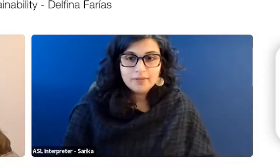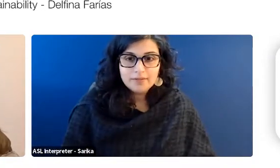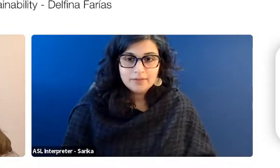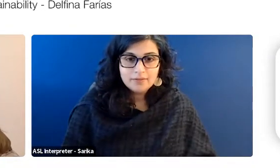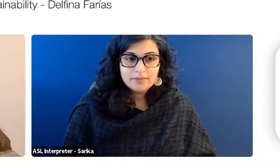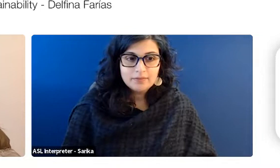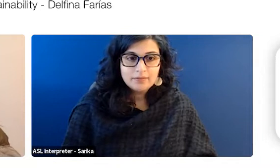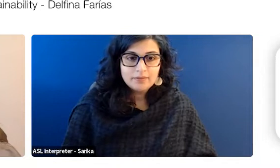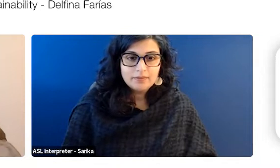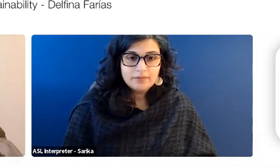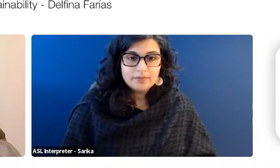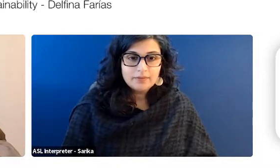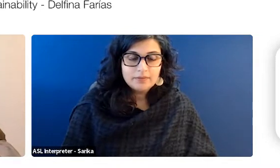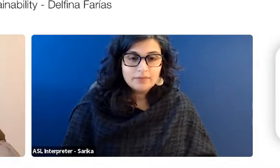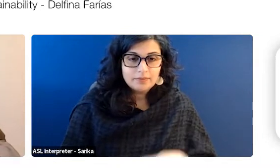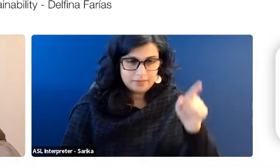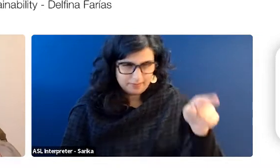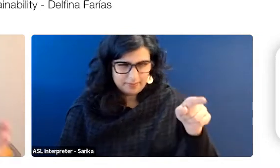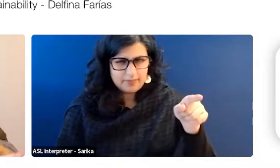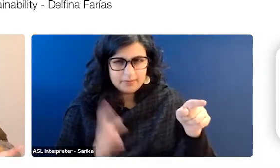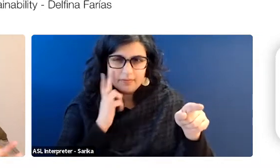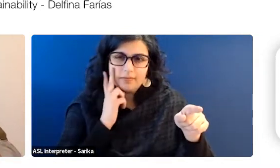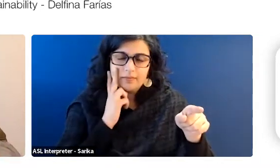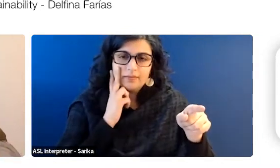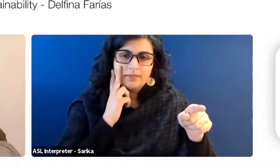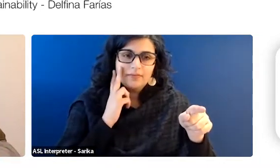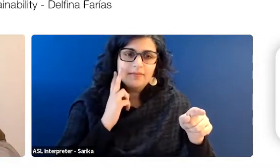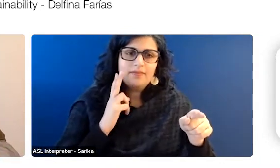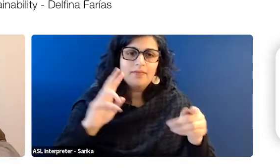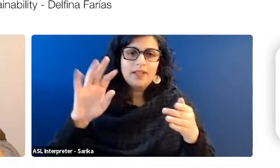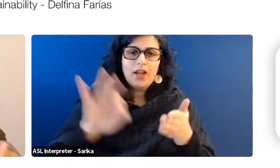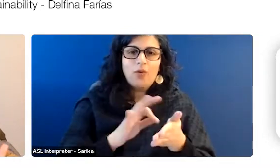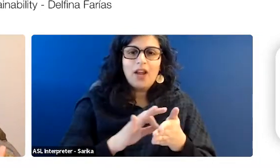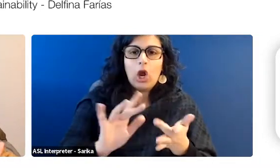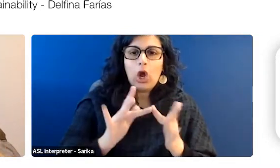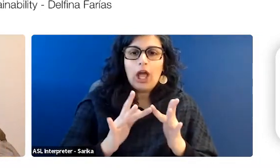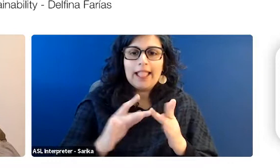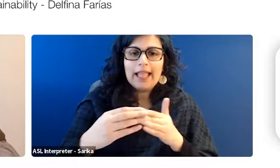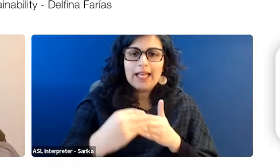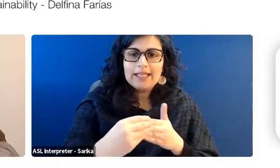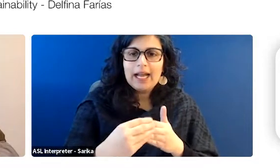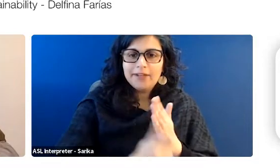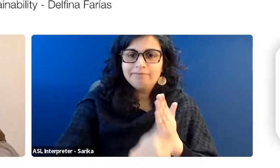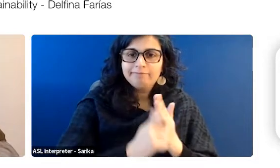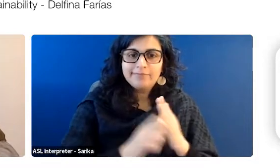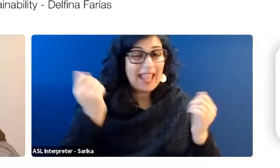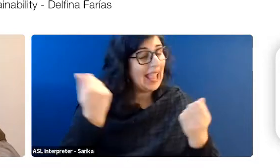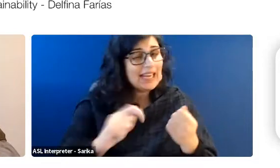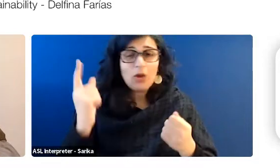please. I created a guide, an online guide that anyone can access to right